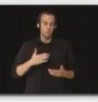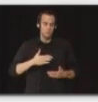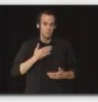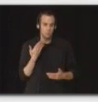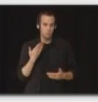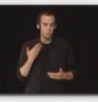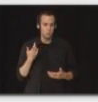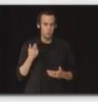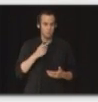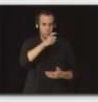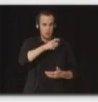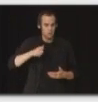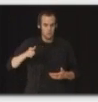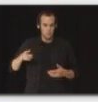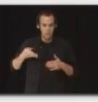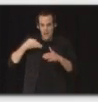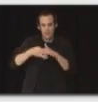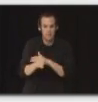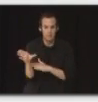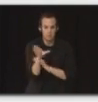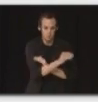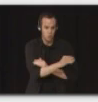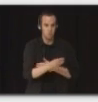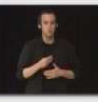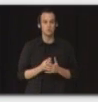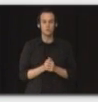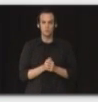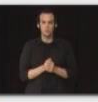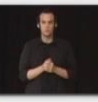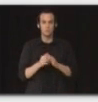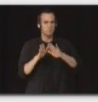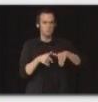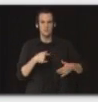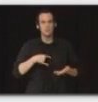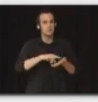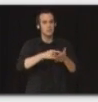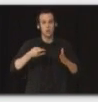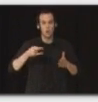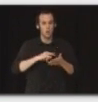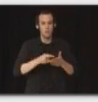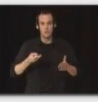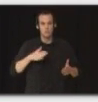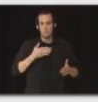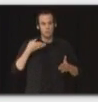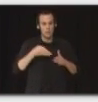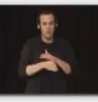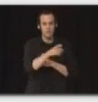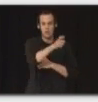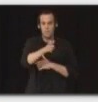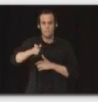innovations to be feasible and to be accessible for all people with disabilities. We hope that these technologies